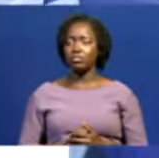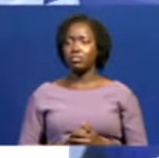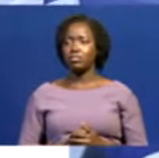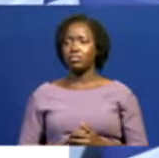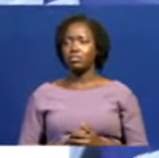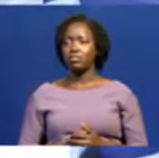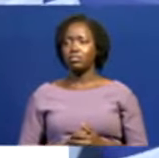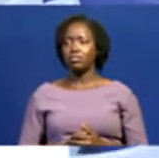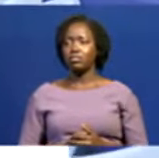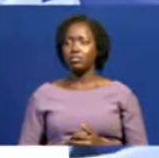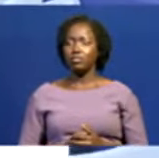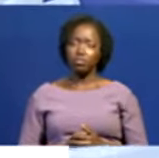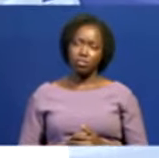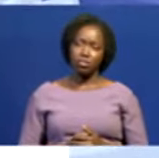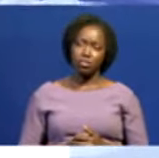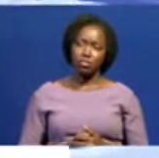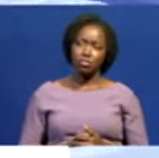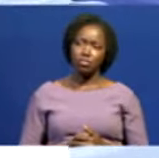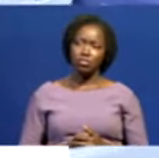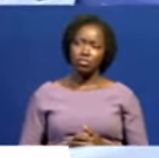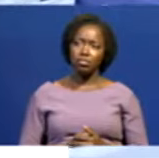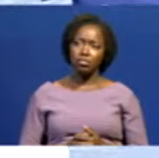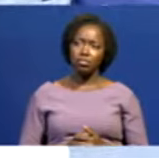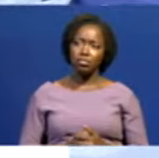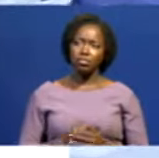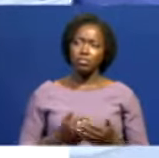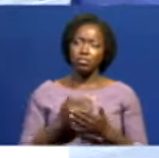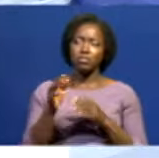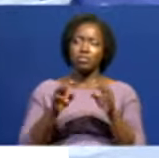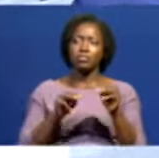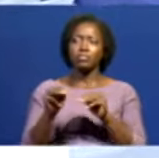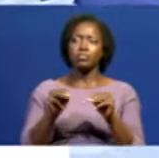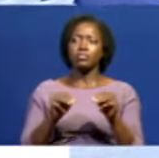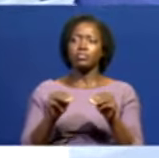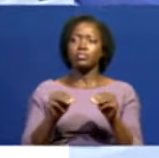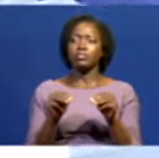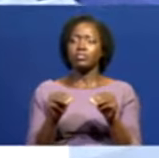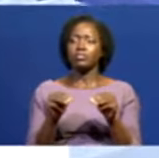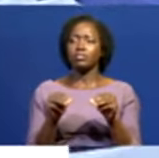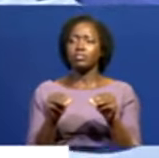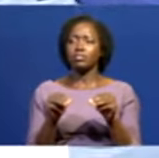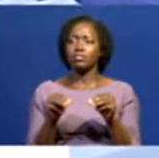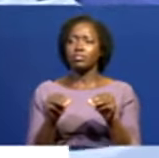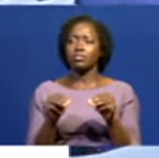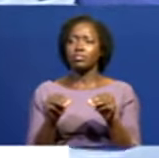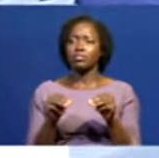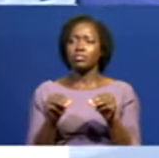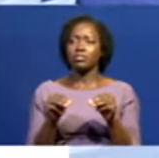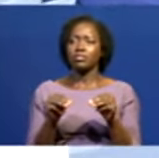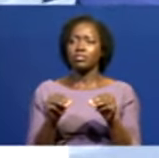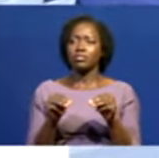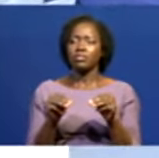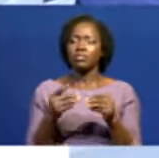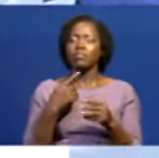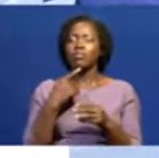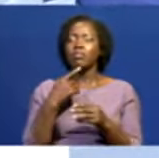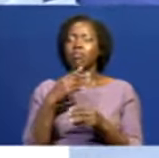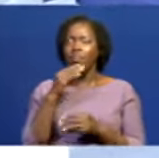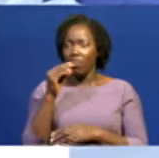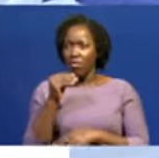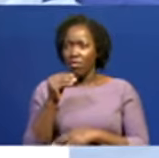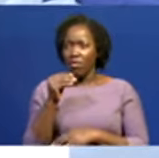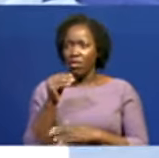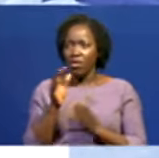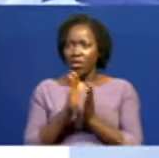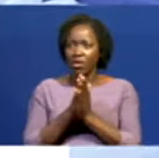In that same spirit, I think we, the management, are more the keepers of the flame, so as to speak. And